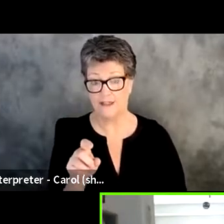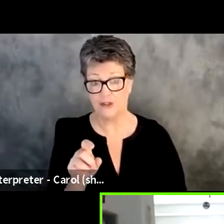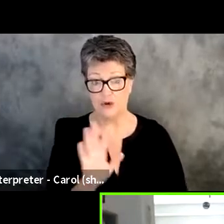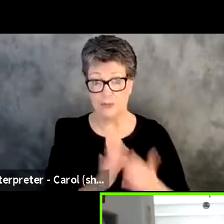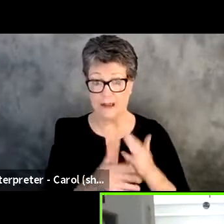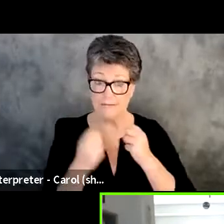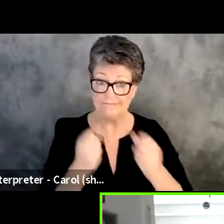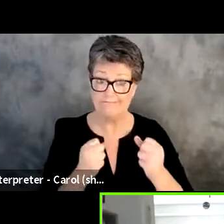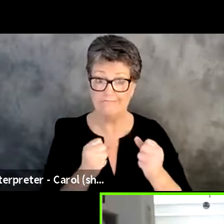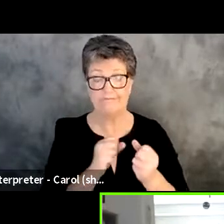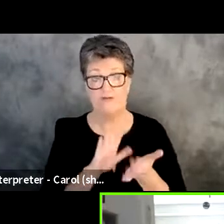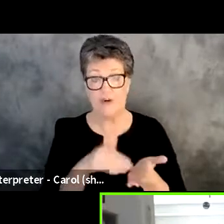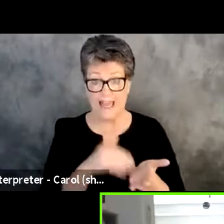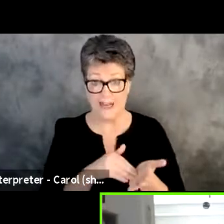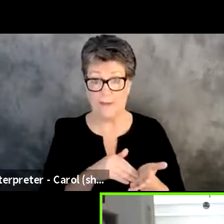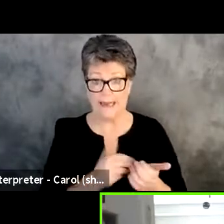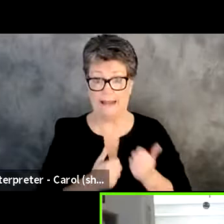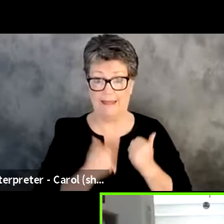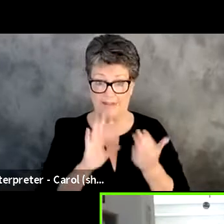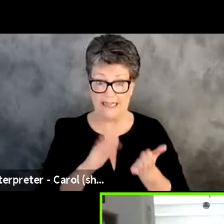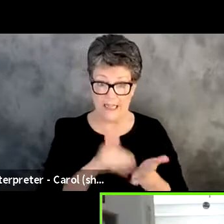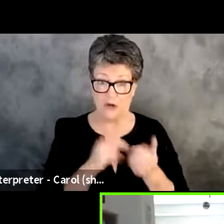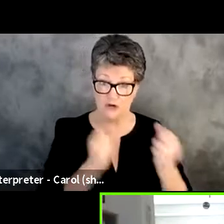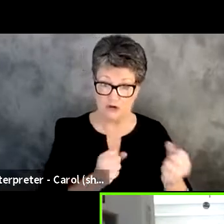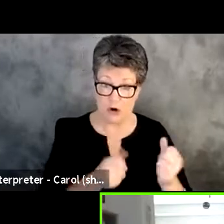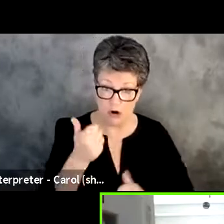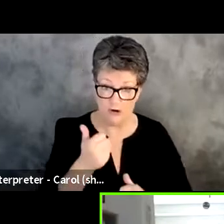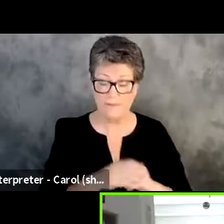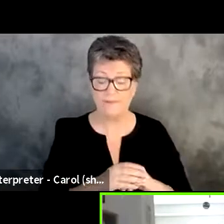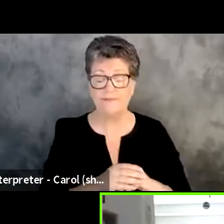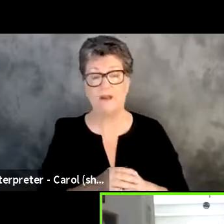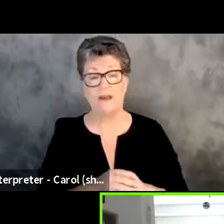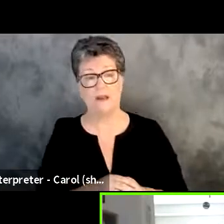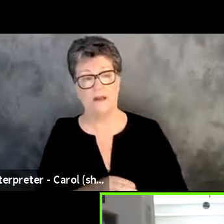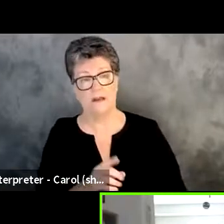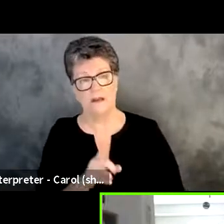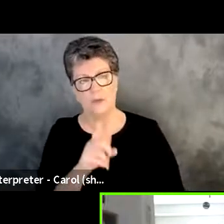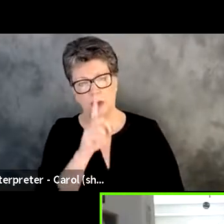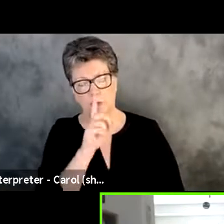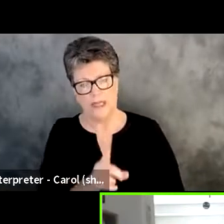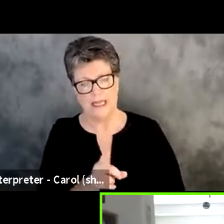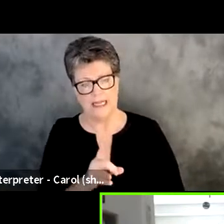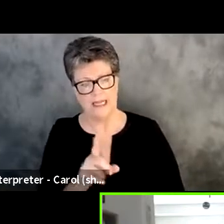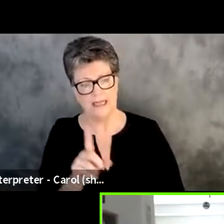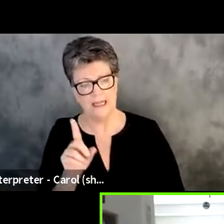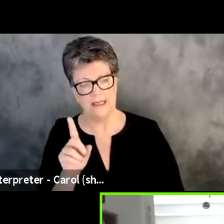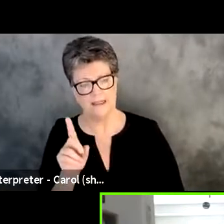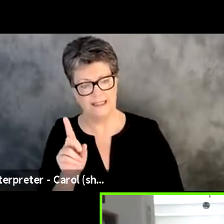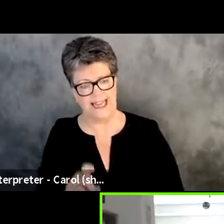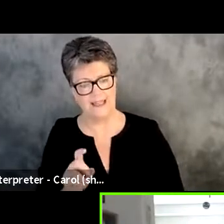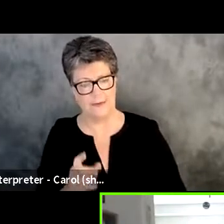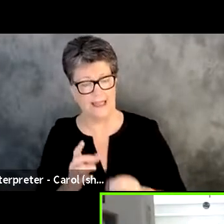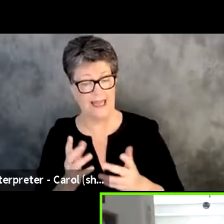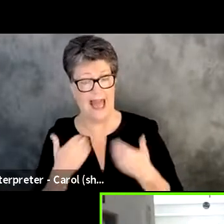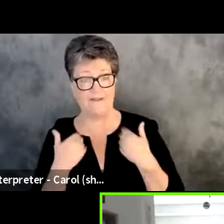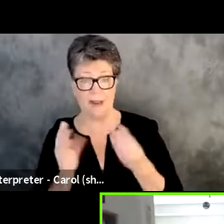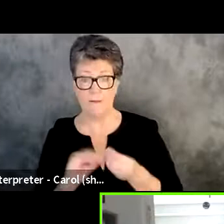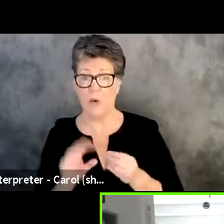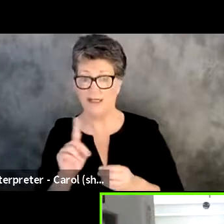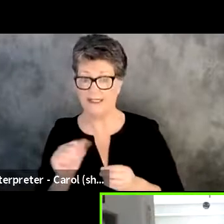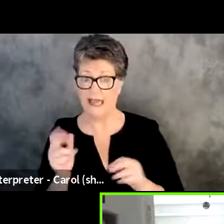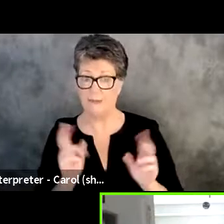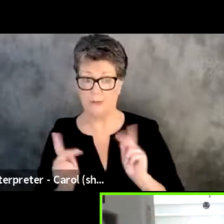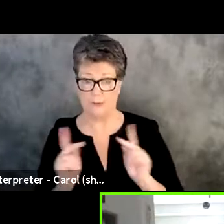the centers for independent living. We also need to really be getting more disabled people into